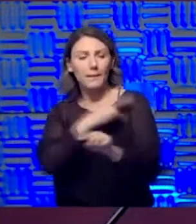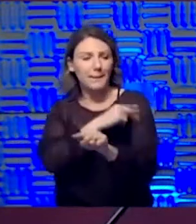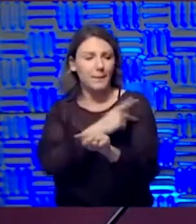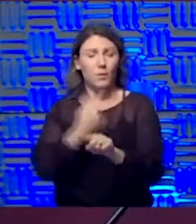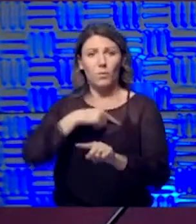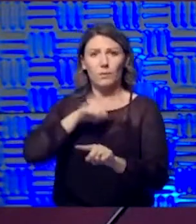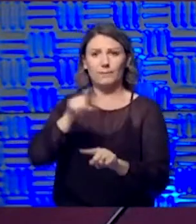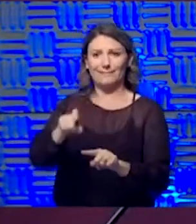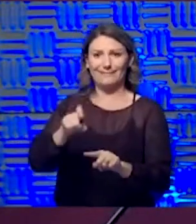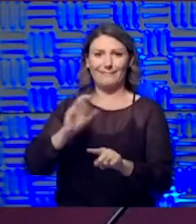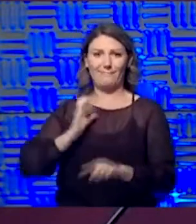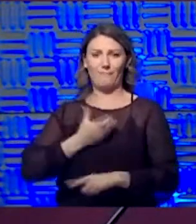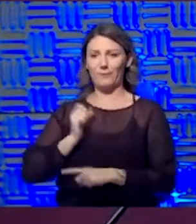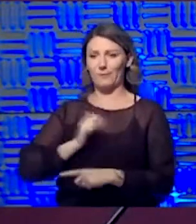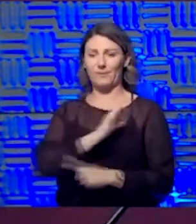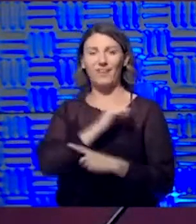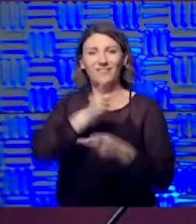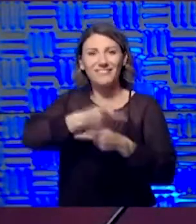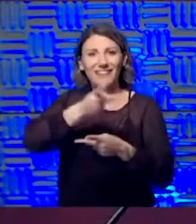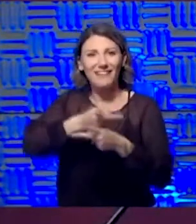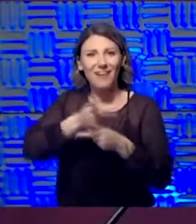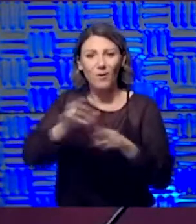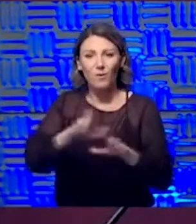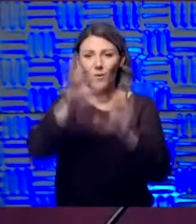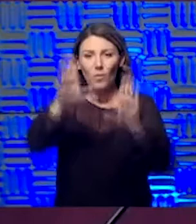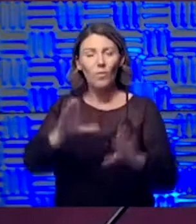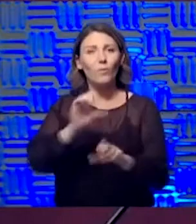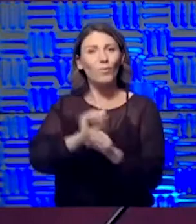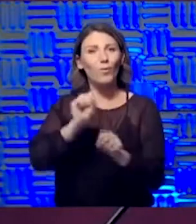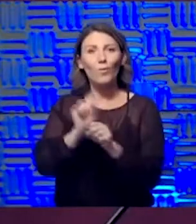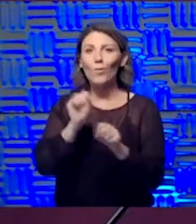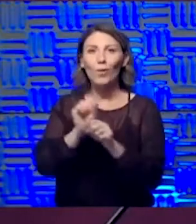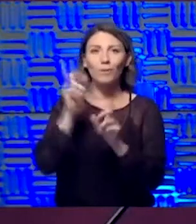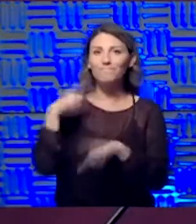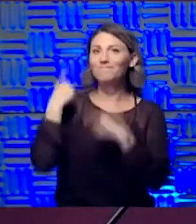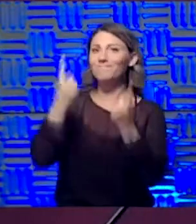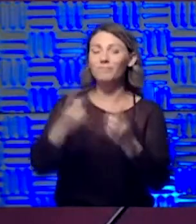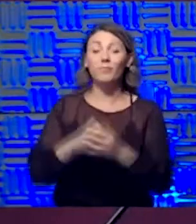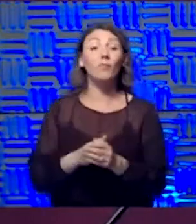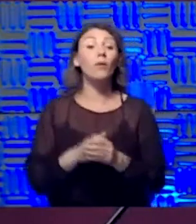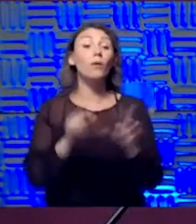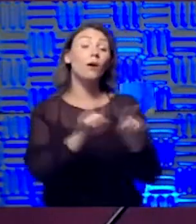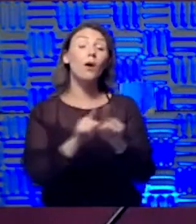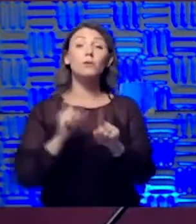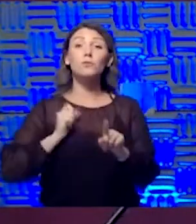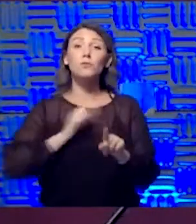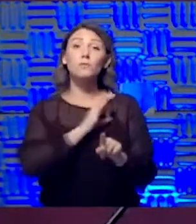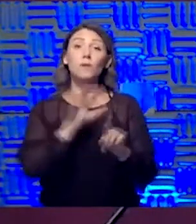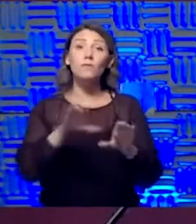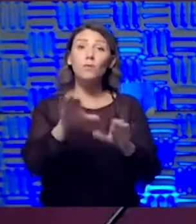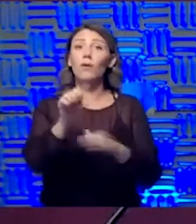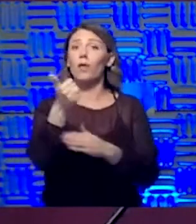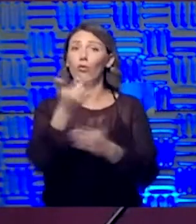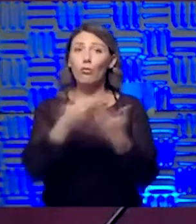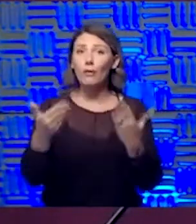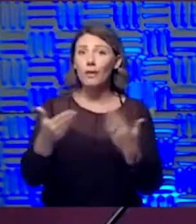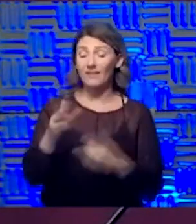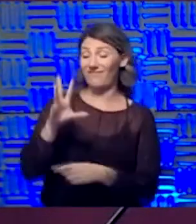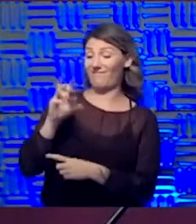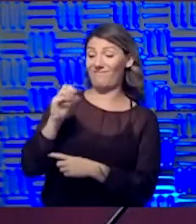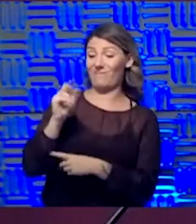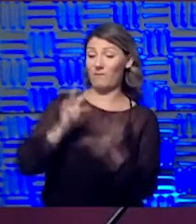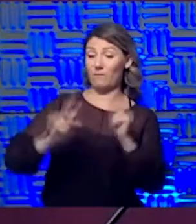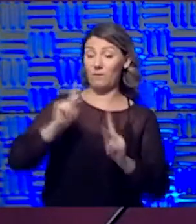of these patients and do the great work that they always have done. We're also allowing our staff to do some other things. We've assigned 50 of our staff